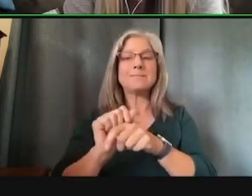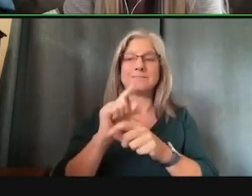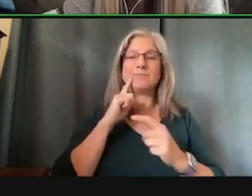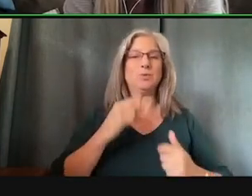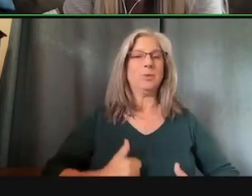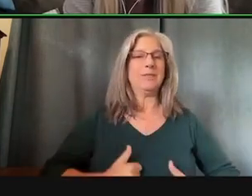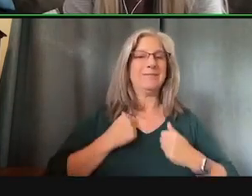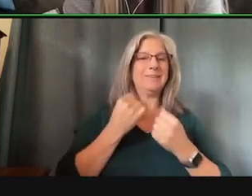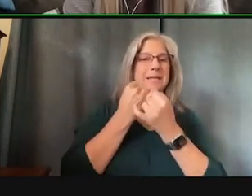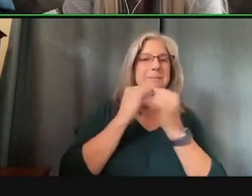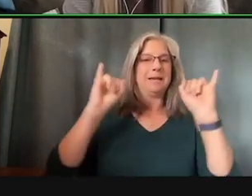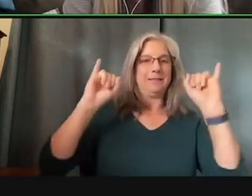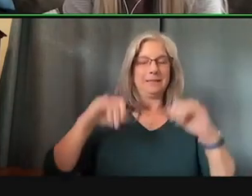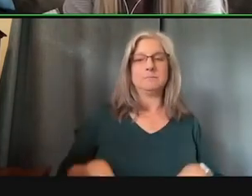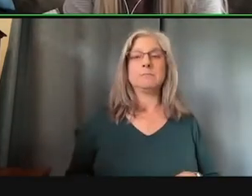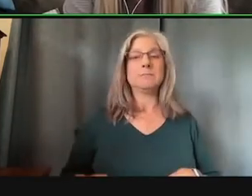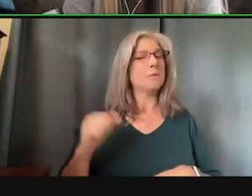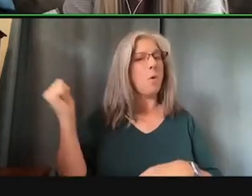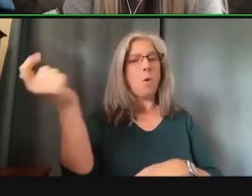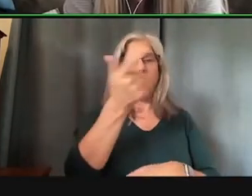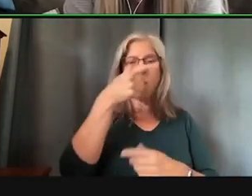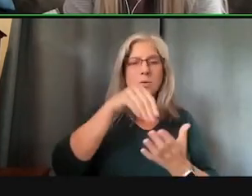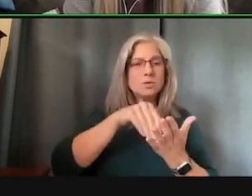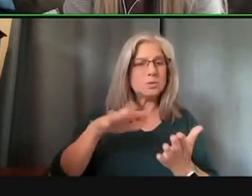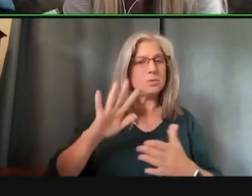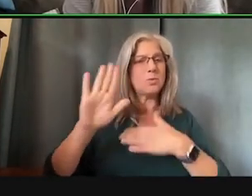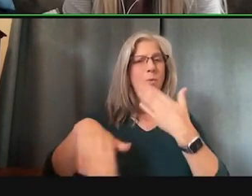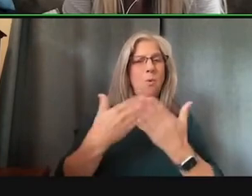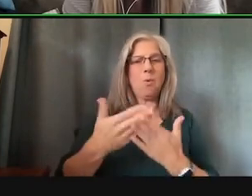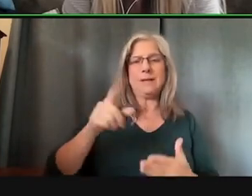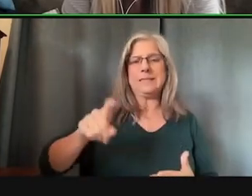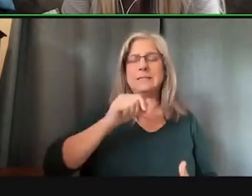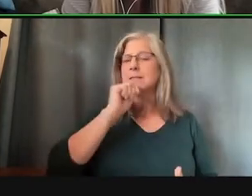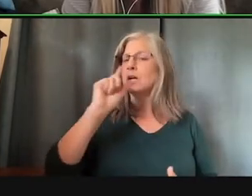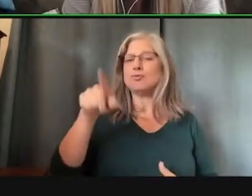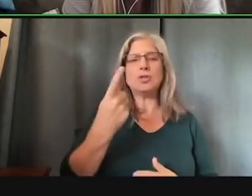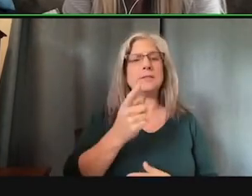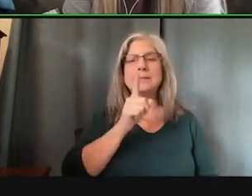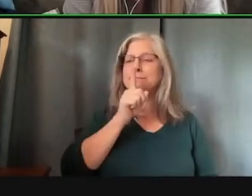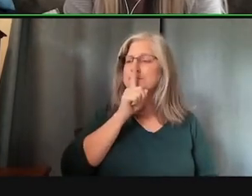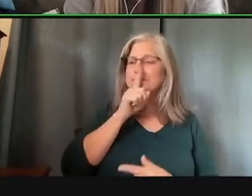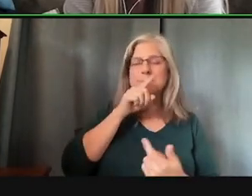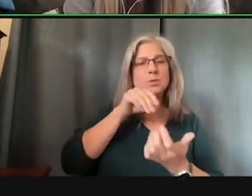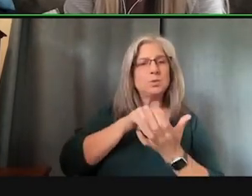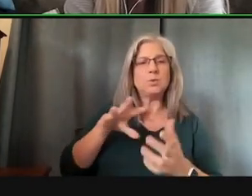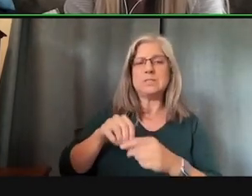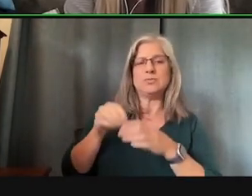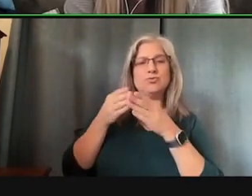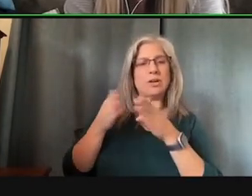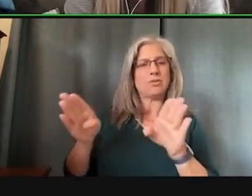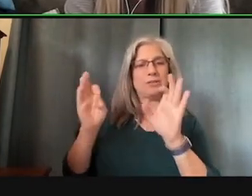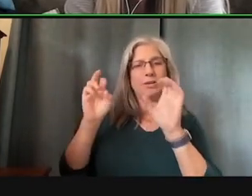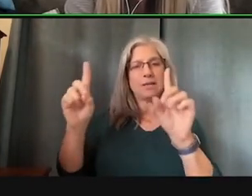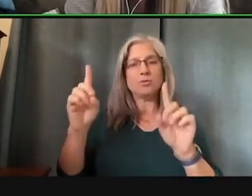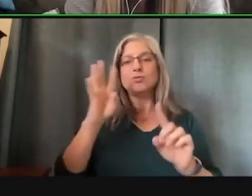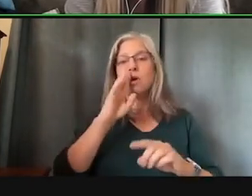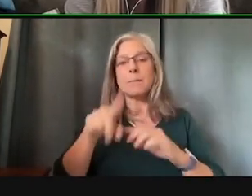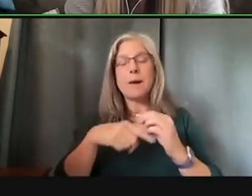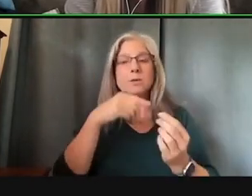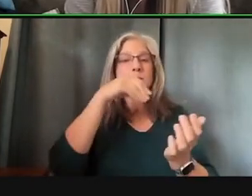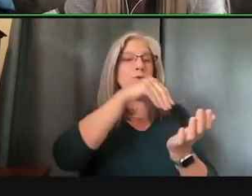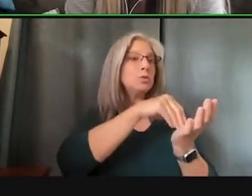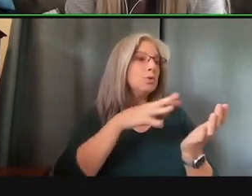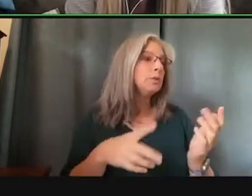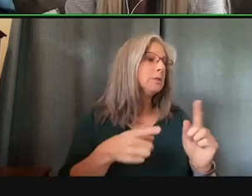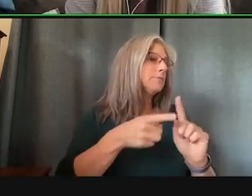that is for all students of all needs. It's not just for students in general education. We're talking about students